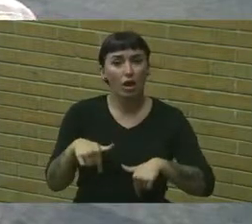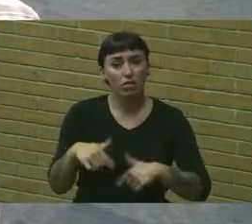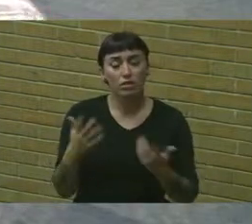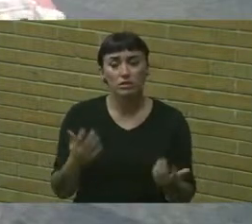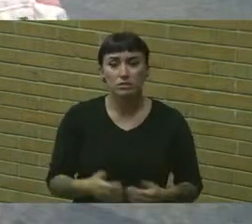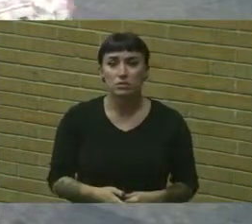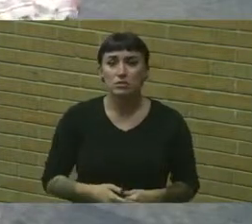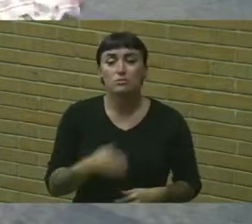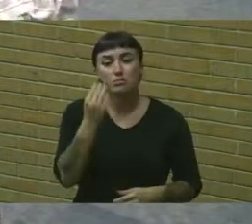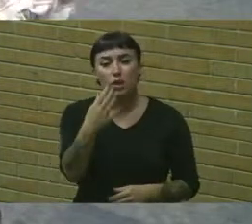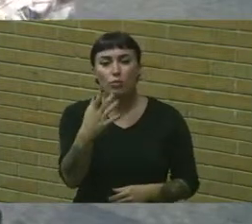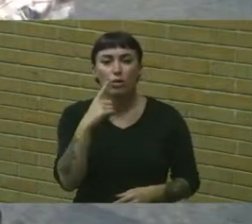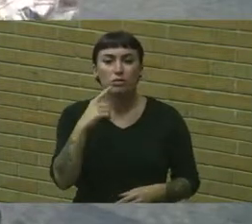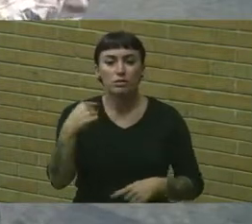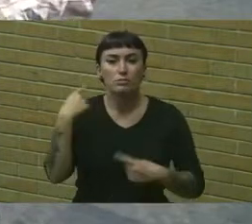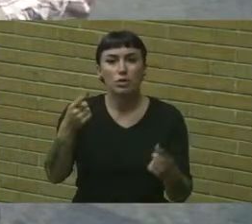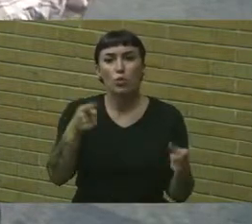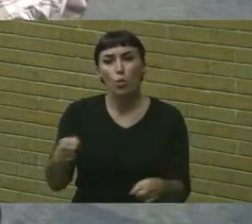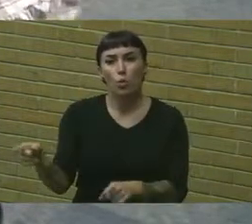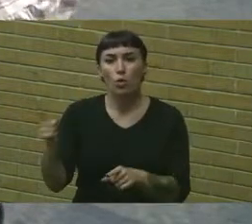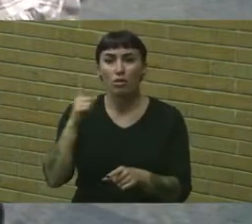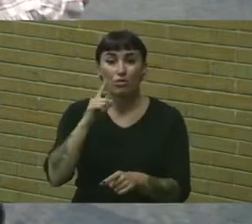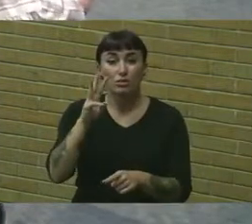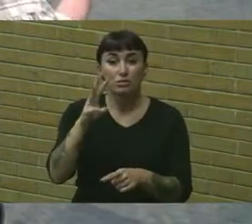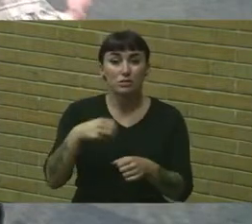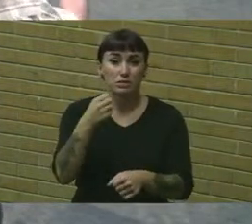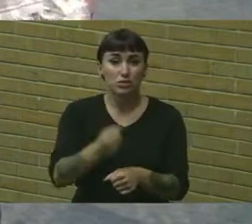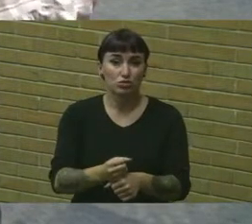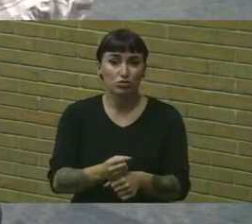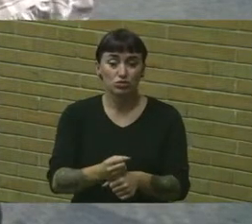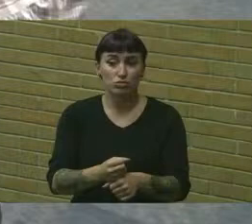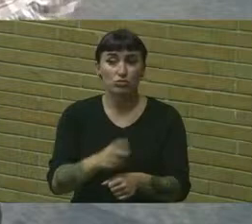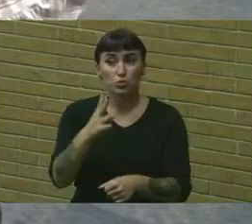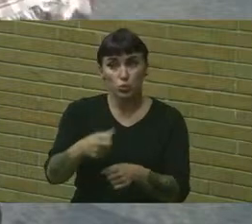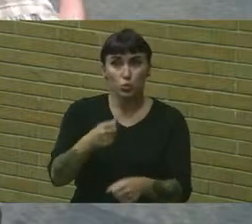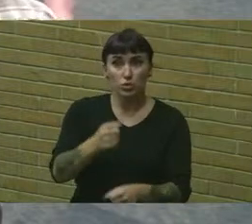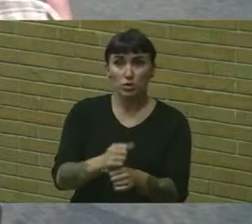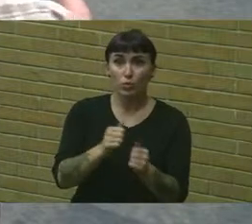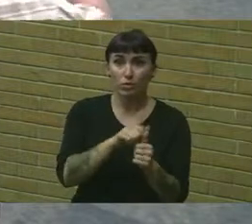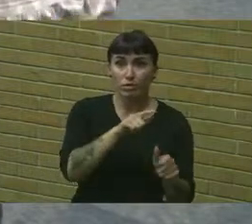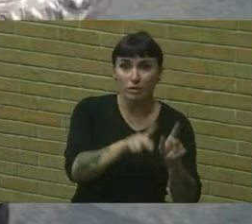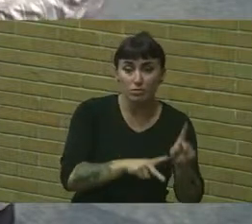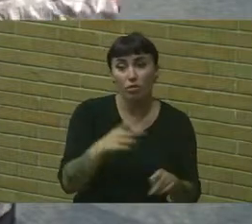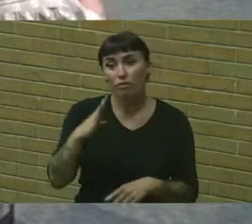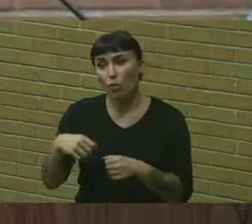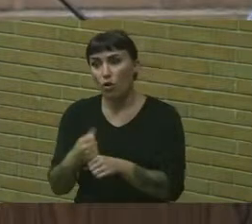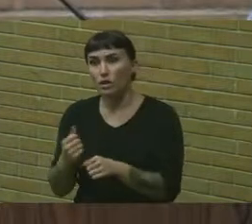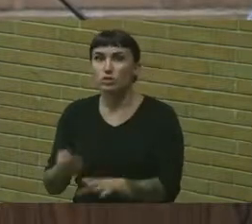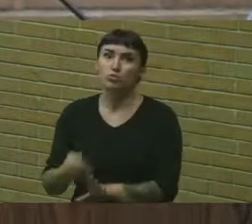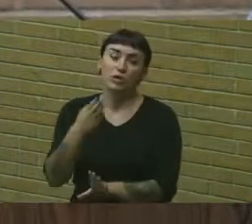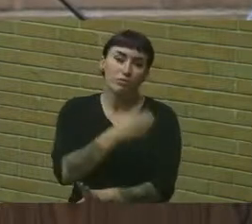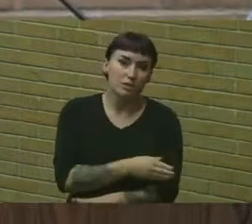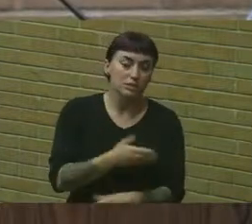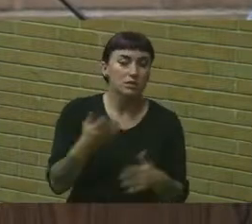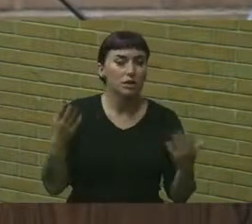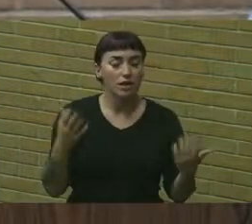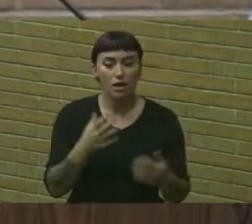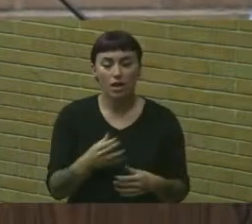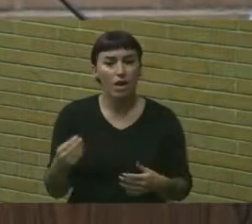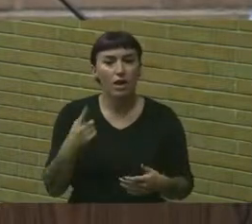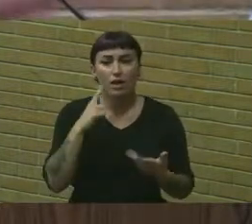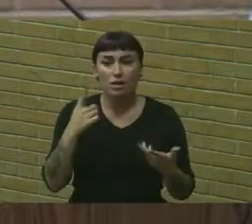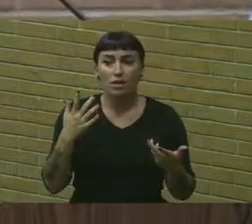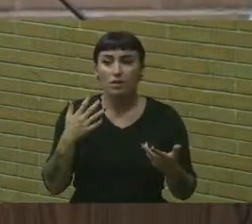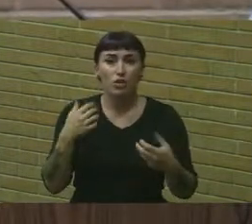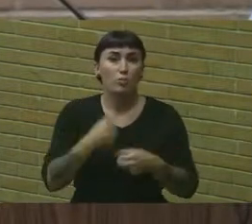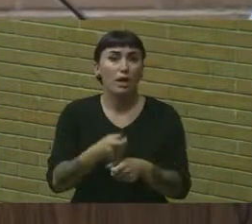here. And by the way, this has been going on for 6 years, 2 years with these people and 4 years previously, and they're making